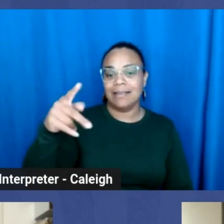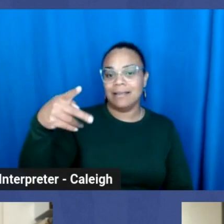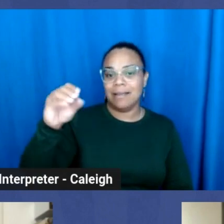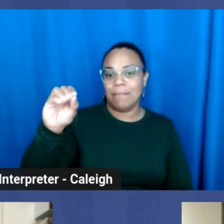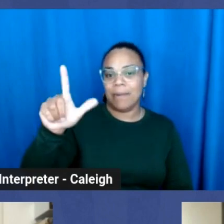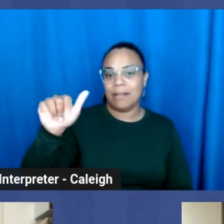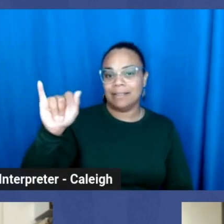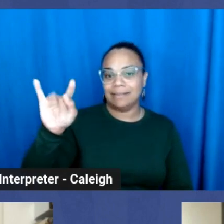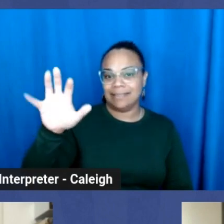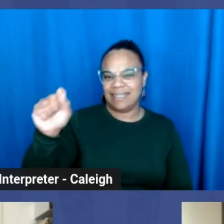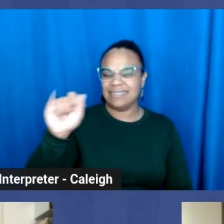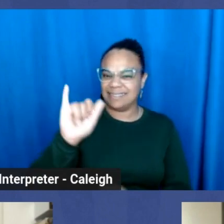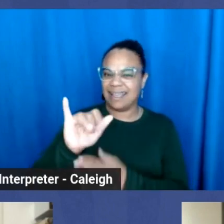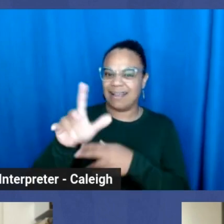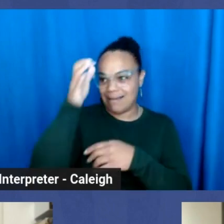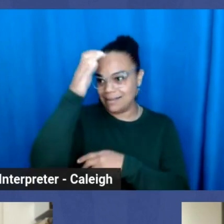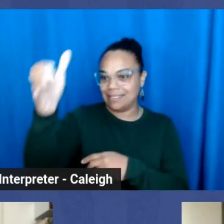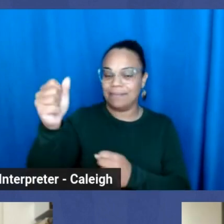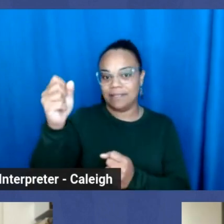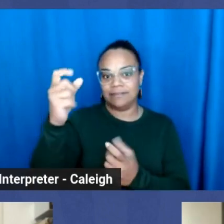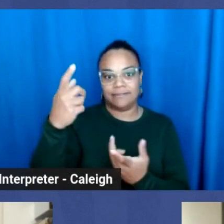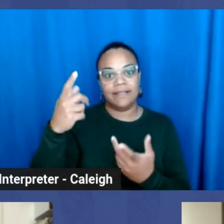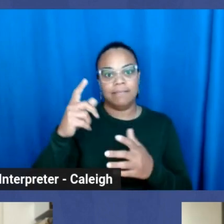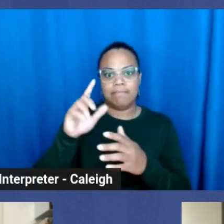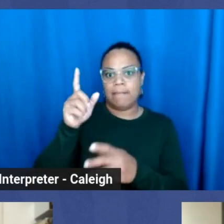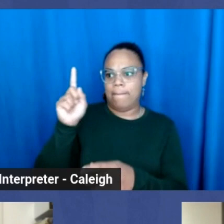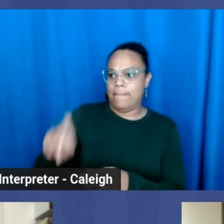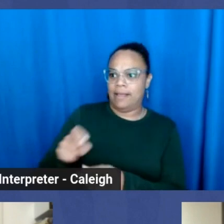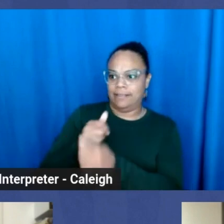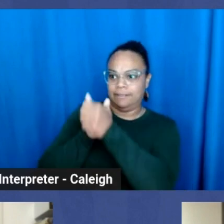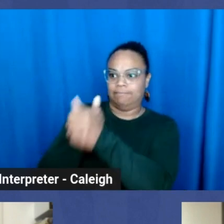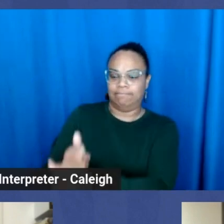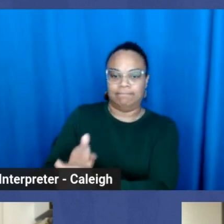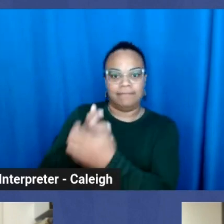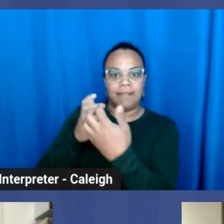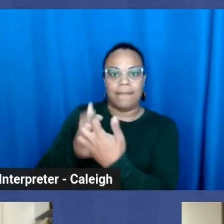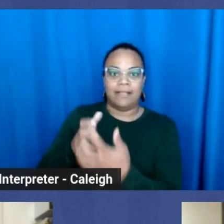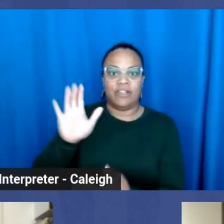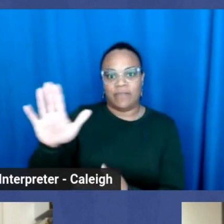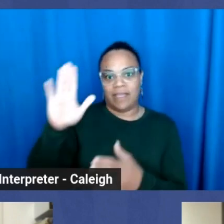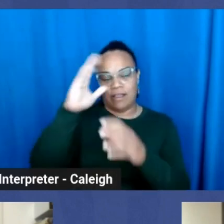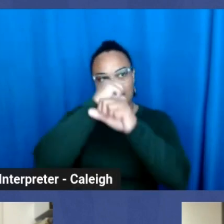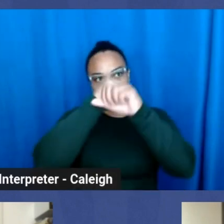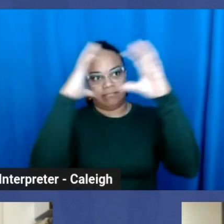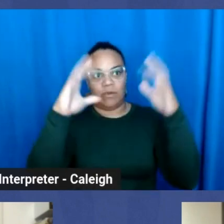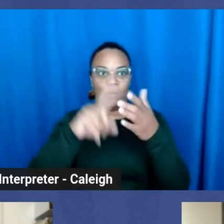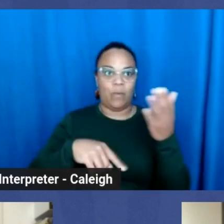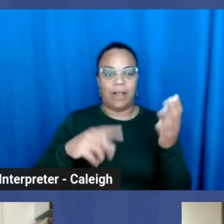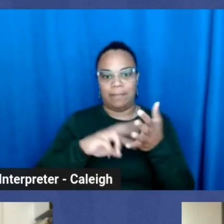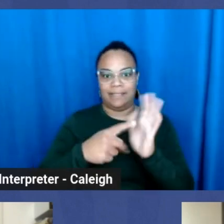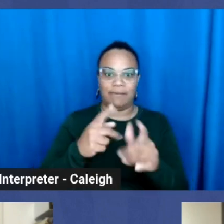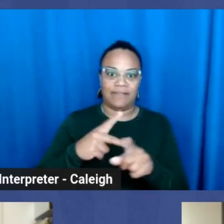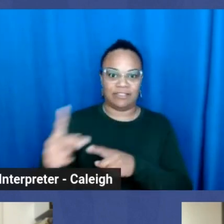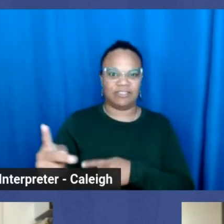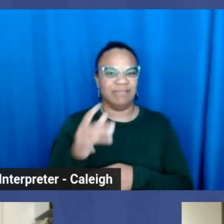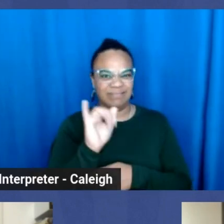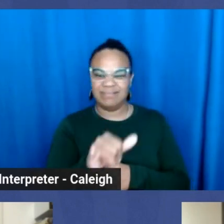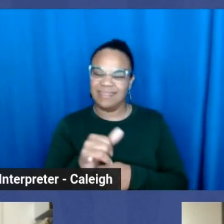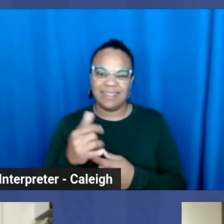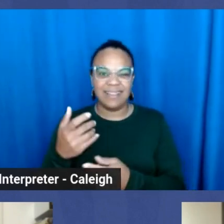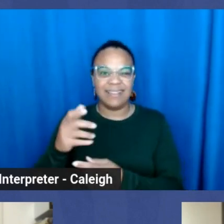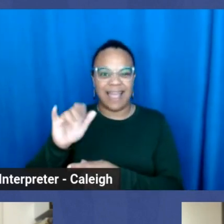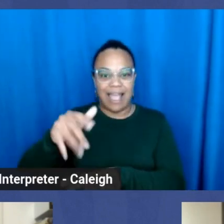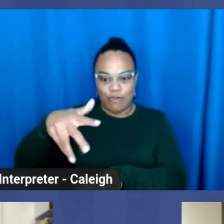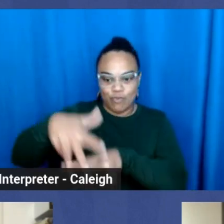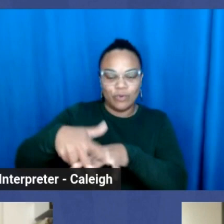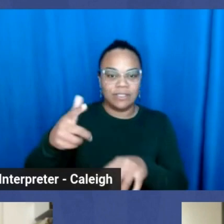words and those ideas in general are steeped in racism. So yeah, that is